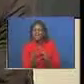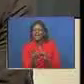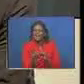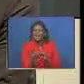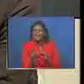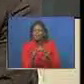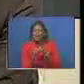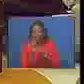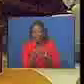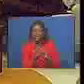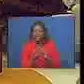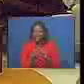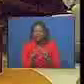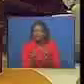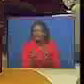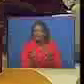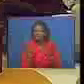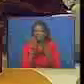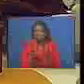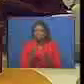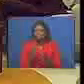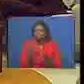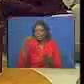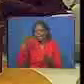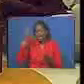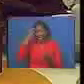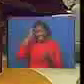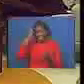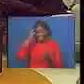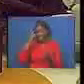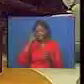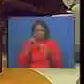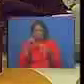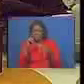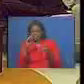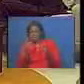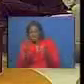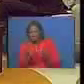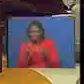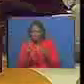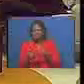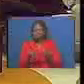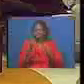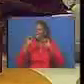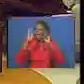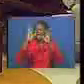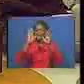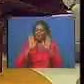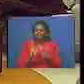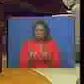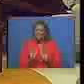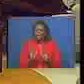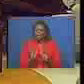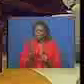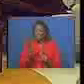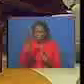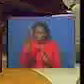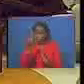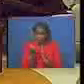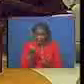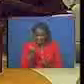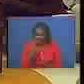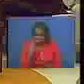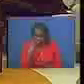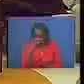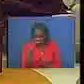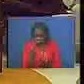remark this day to Kenyans I think the media plays a great role in whatever I have to say because all this time we have only seen negative stories